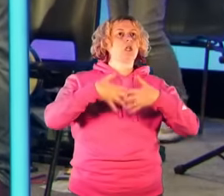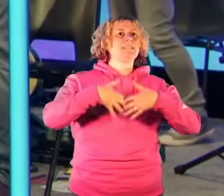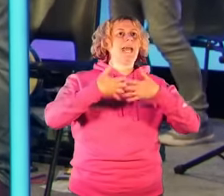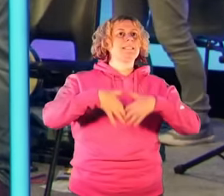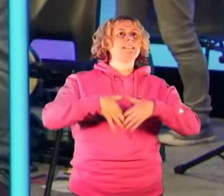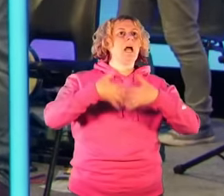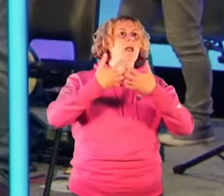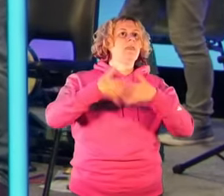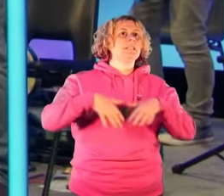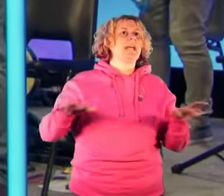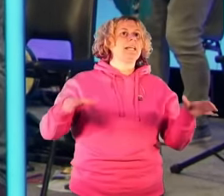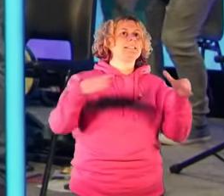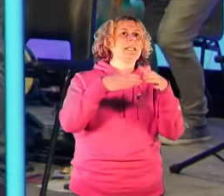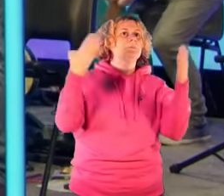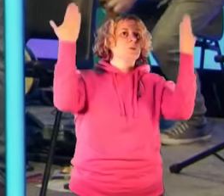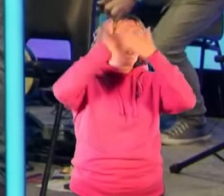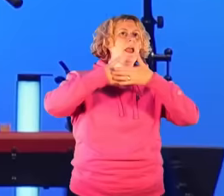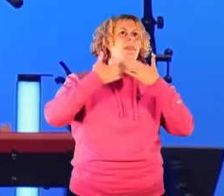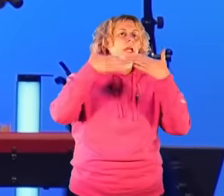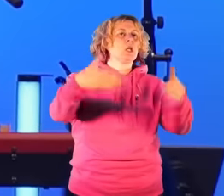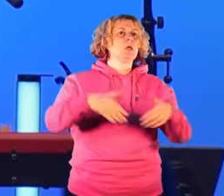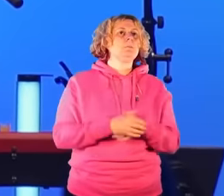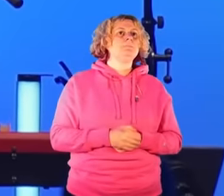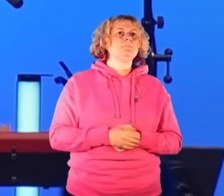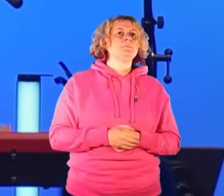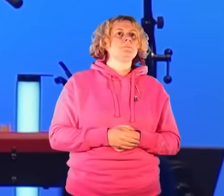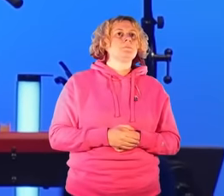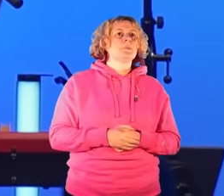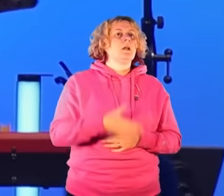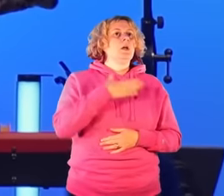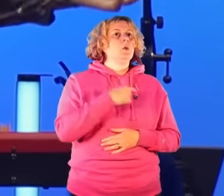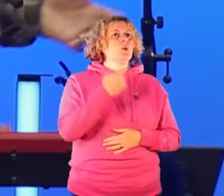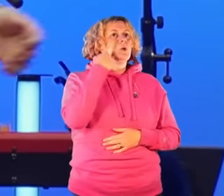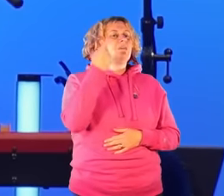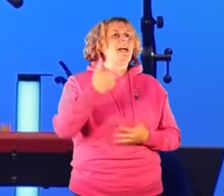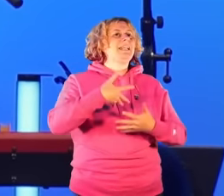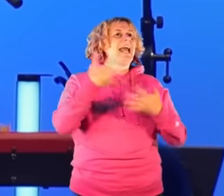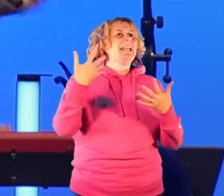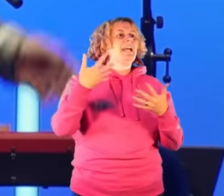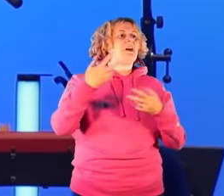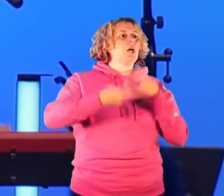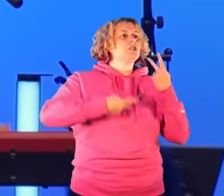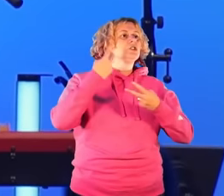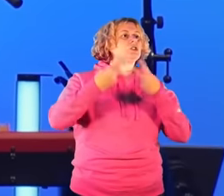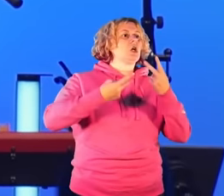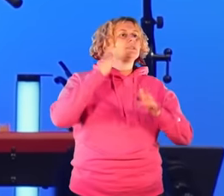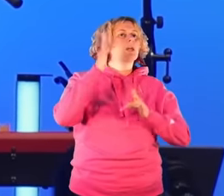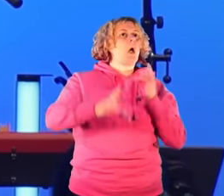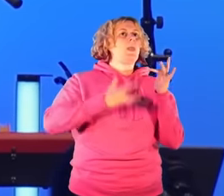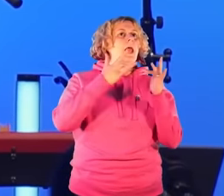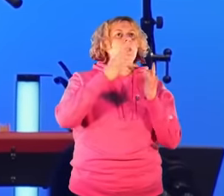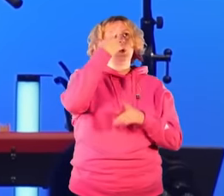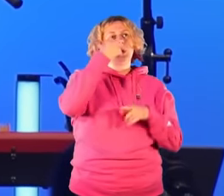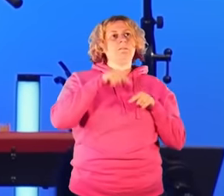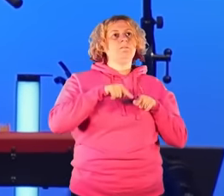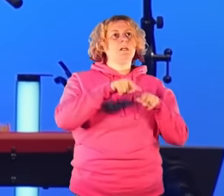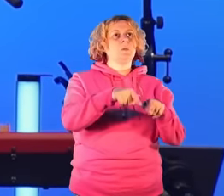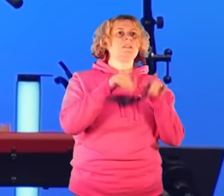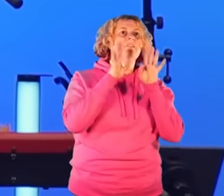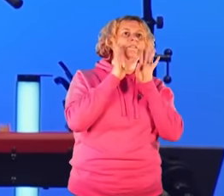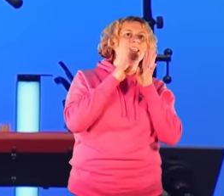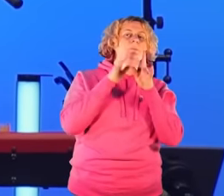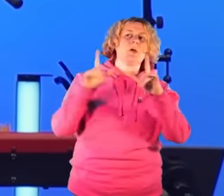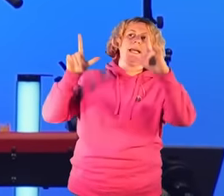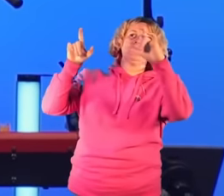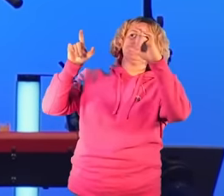team, who are doing a brilliant job for us. If you want to find any of our songs online, you can follow us on Facebook and Instagram.